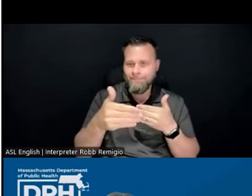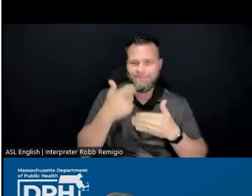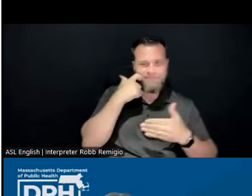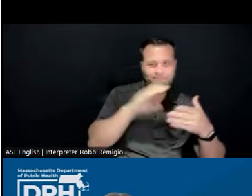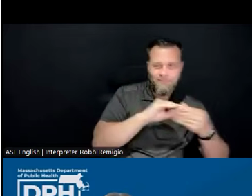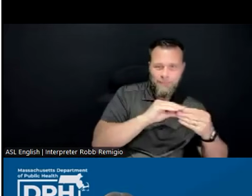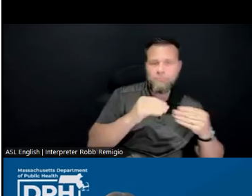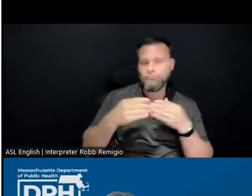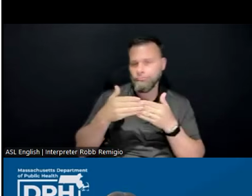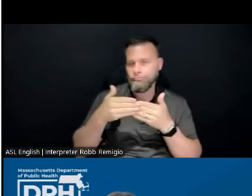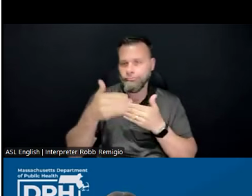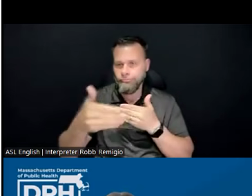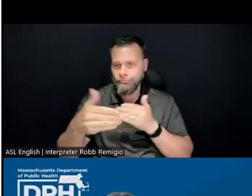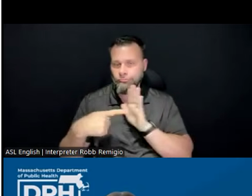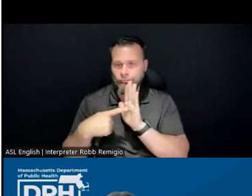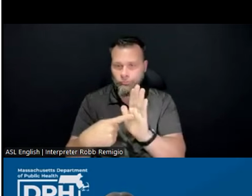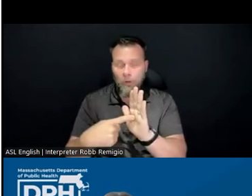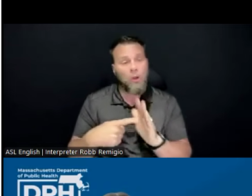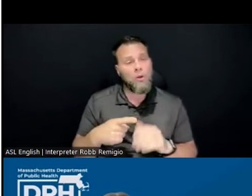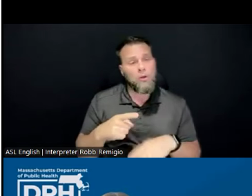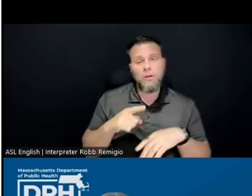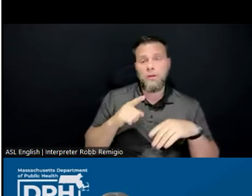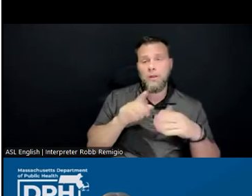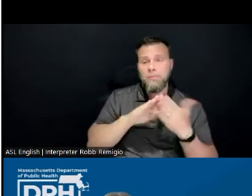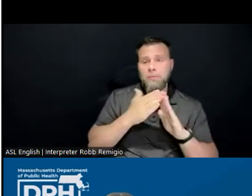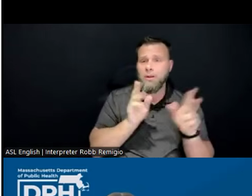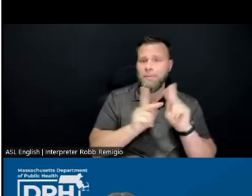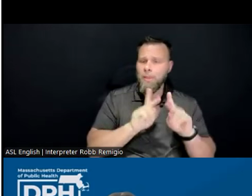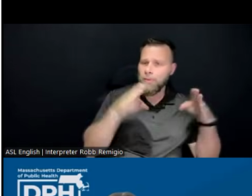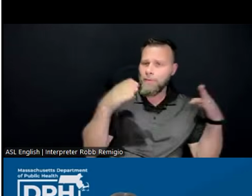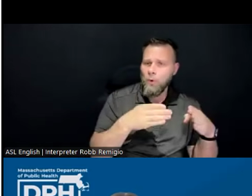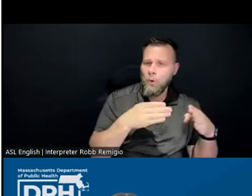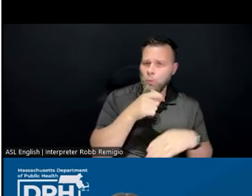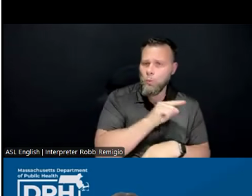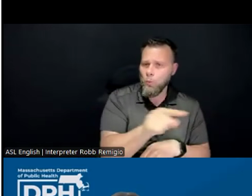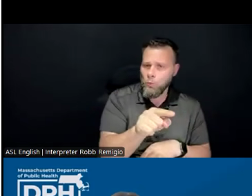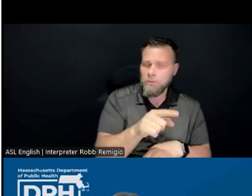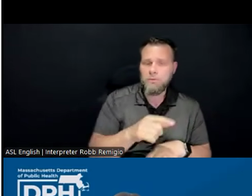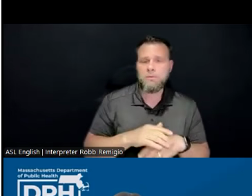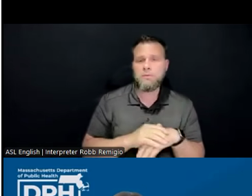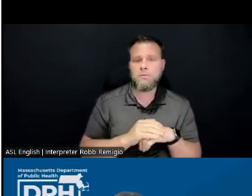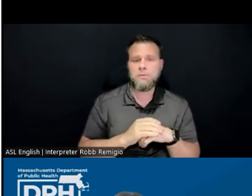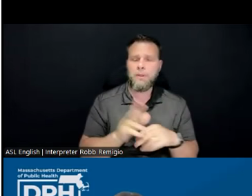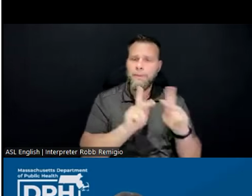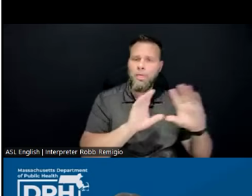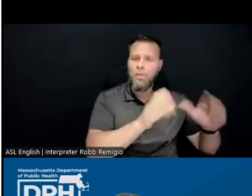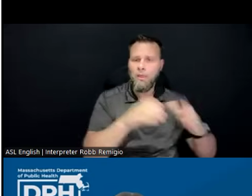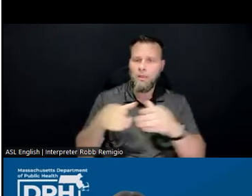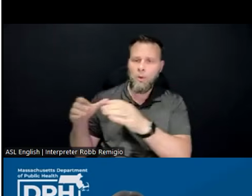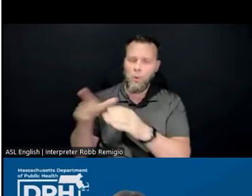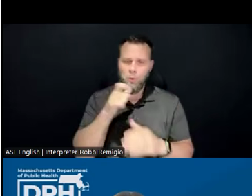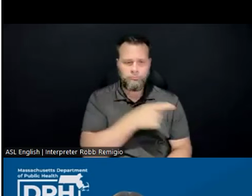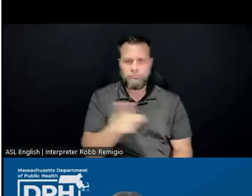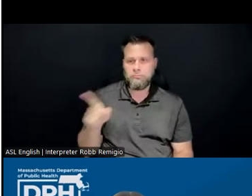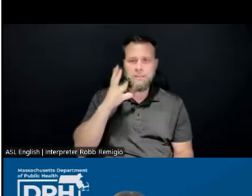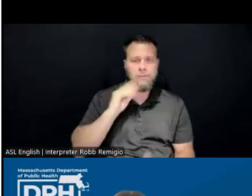up is who are the communities of focus, who are the communities that experience health inequities and